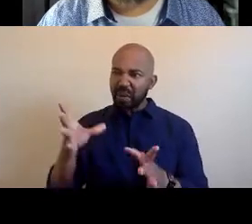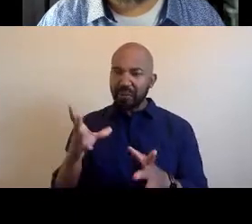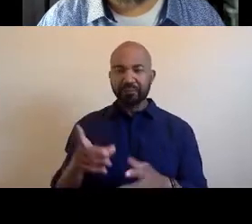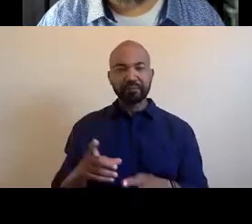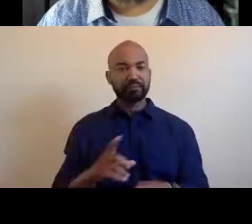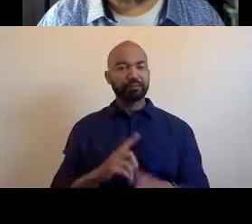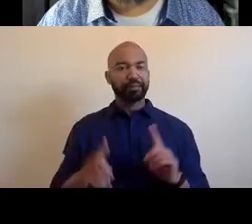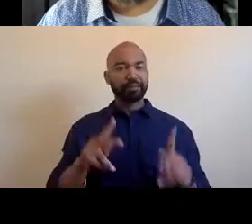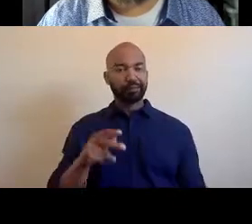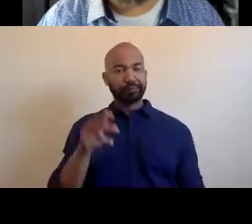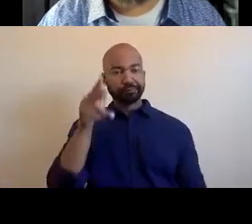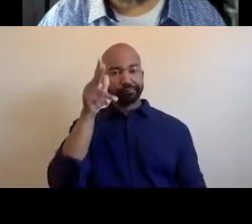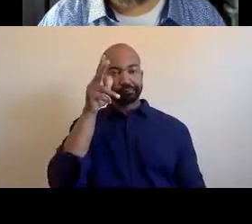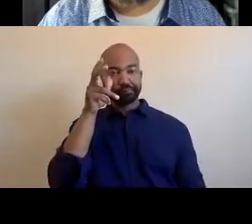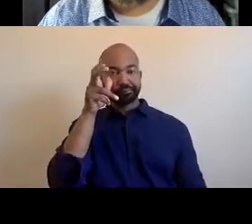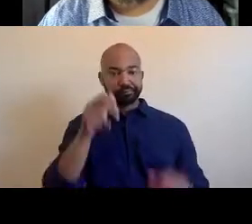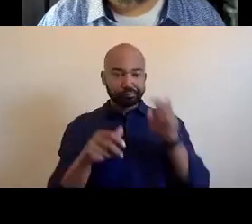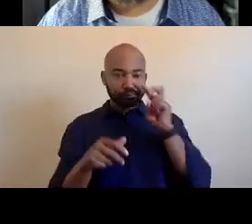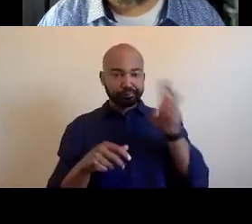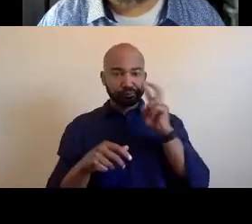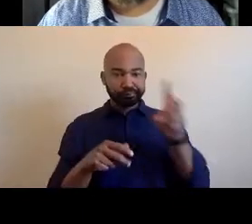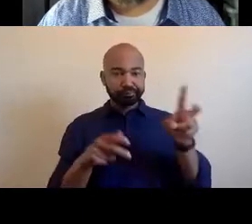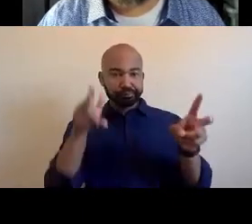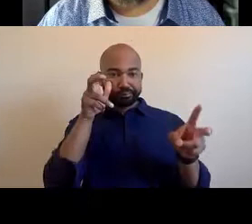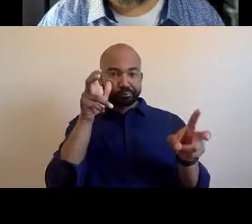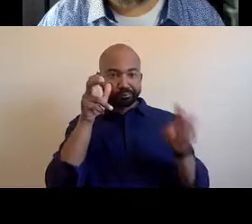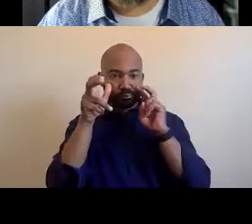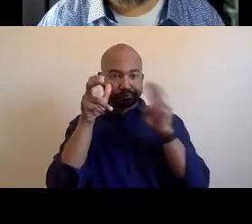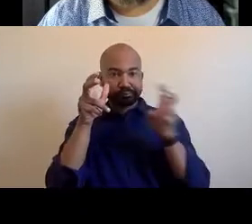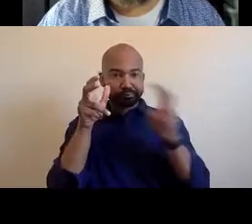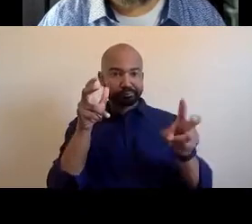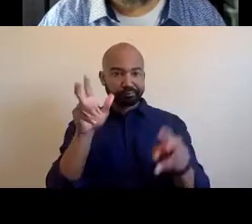through one ear and out the other, because we're human beings and that's normal.